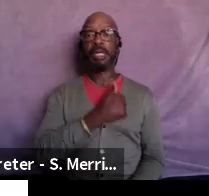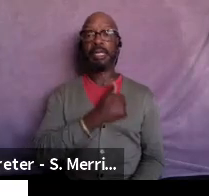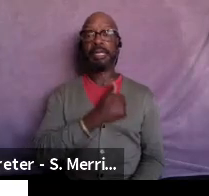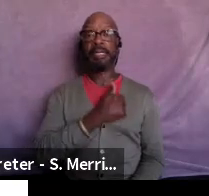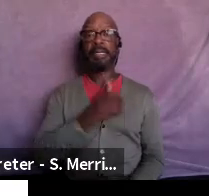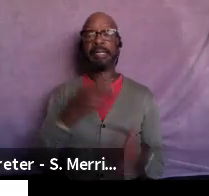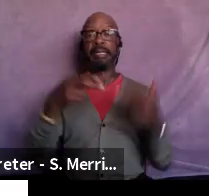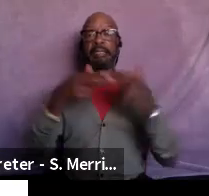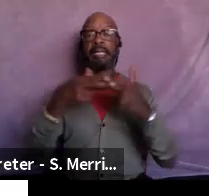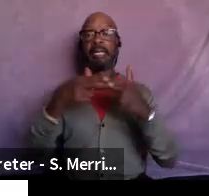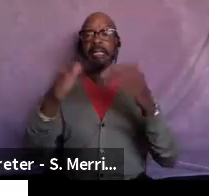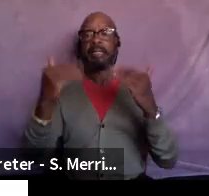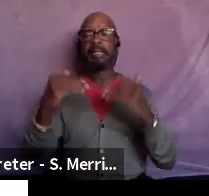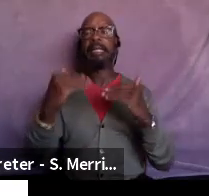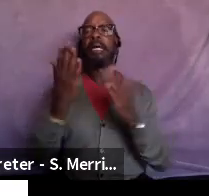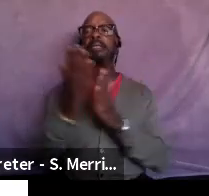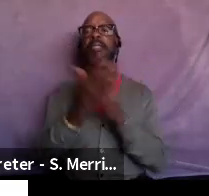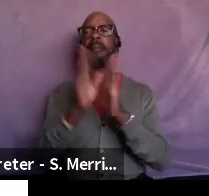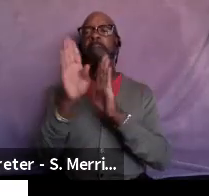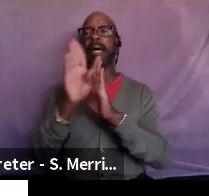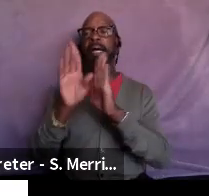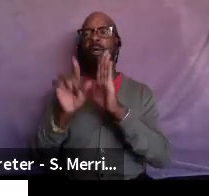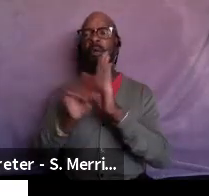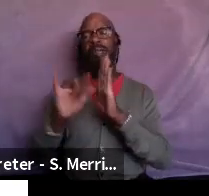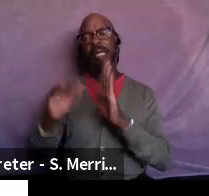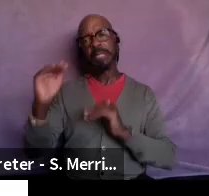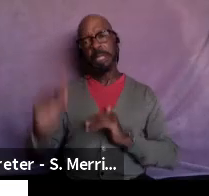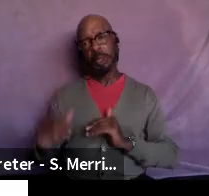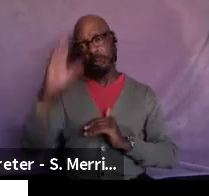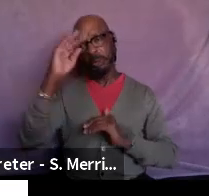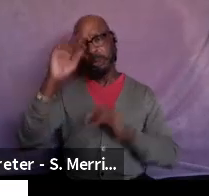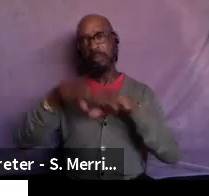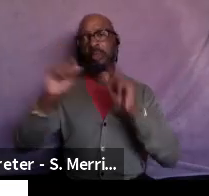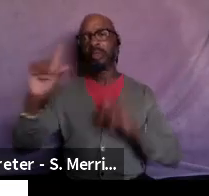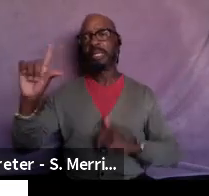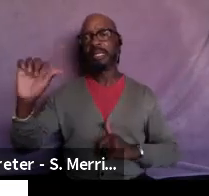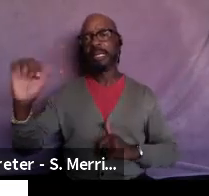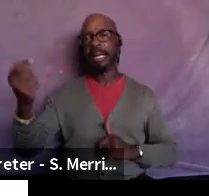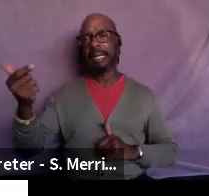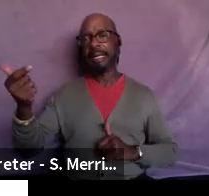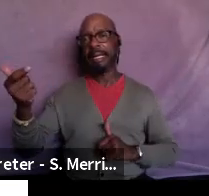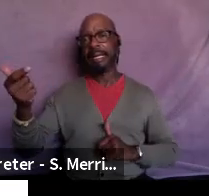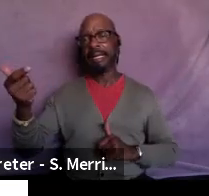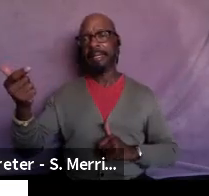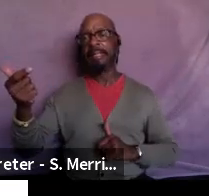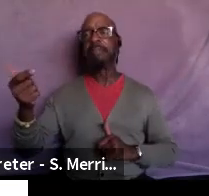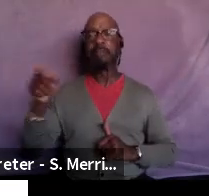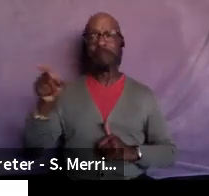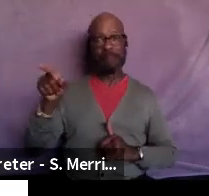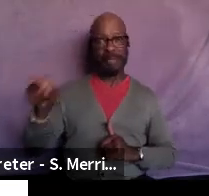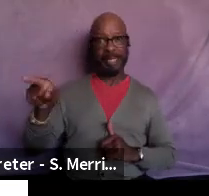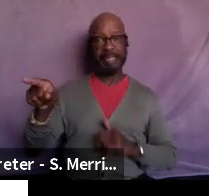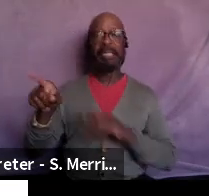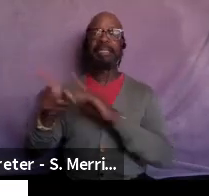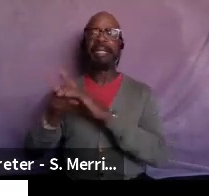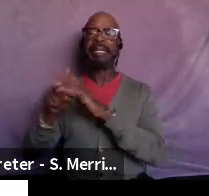Just a little bit of background on this complaint. I mean, this was a little boy who had broken his leg. He was attending physical